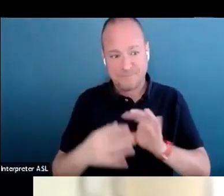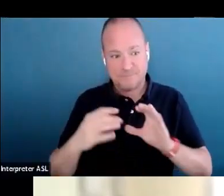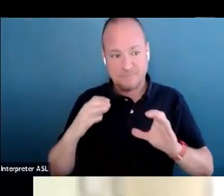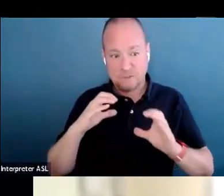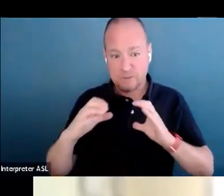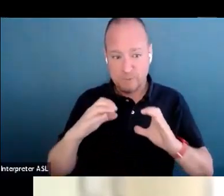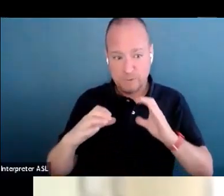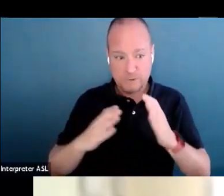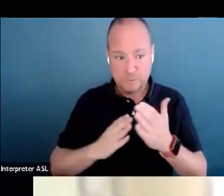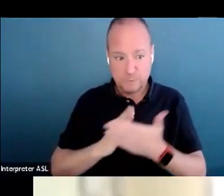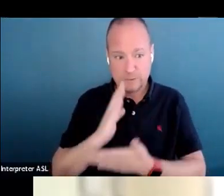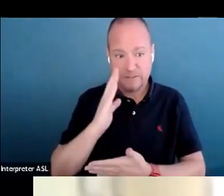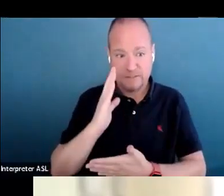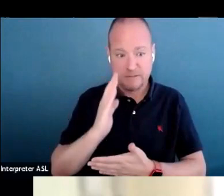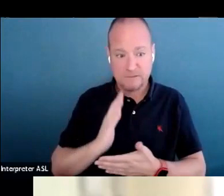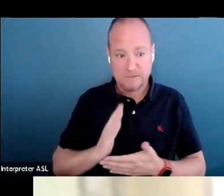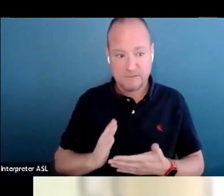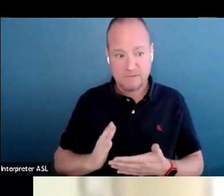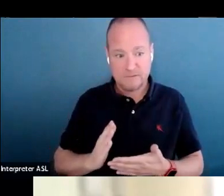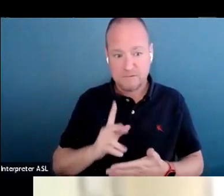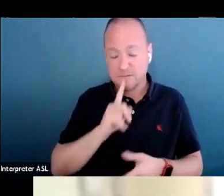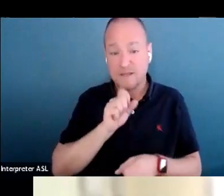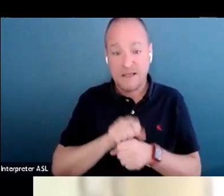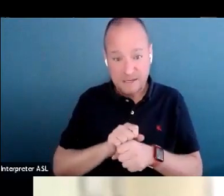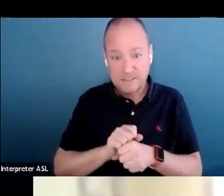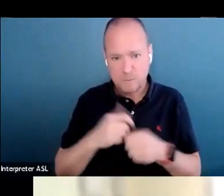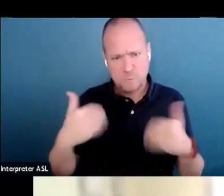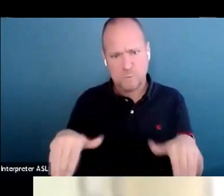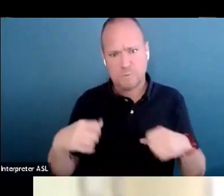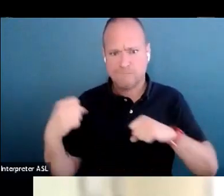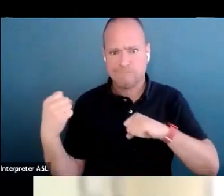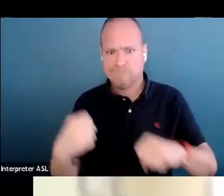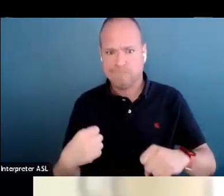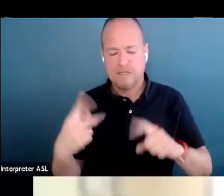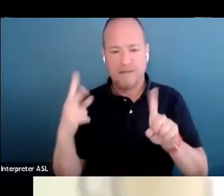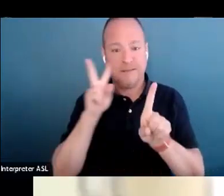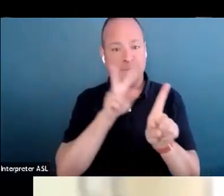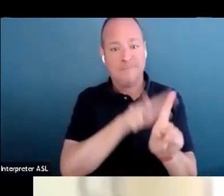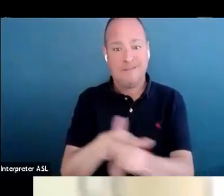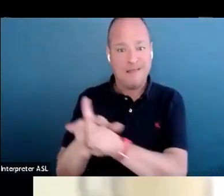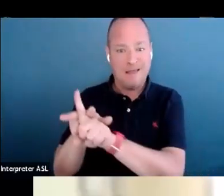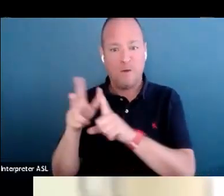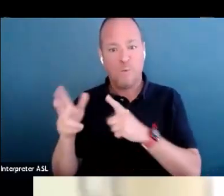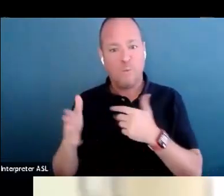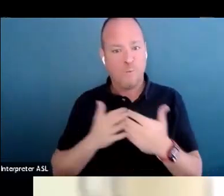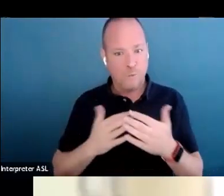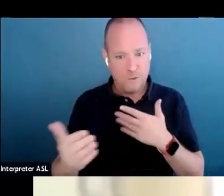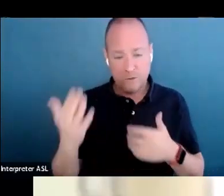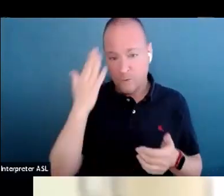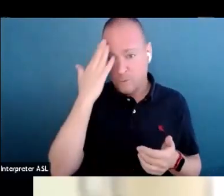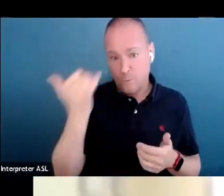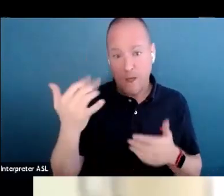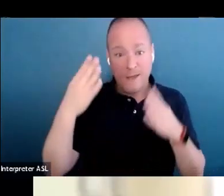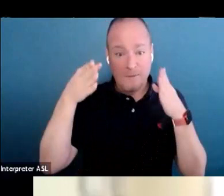rights in the United States are actually fairly robust, and they apply regardless of why someone